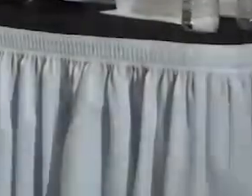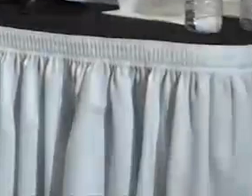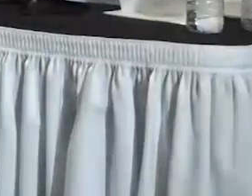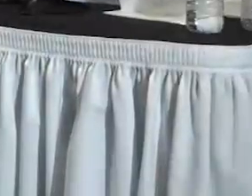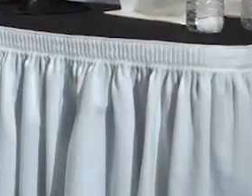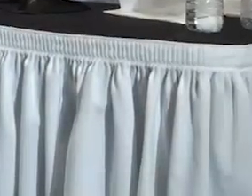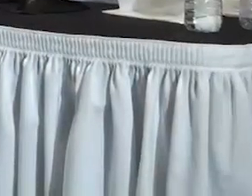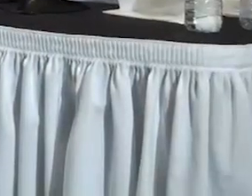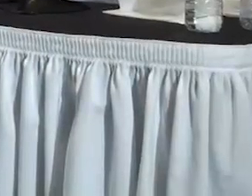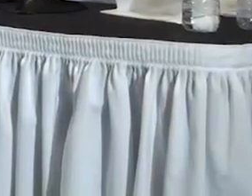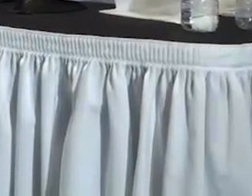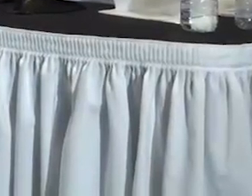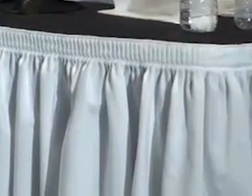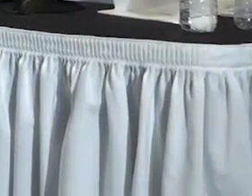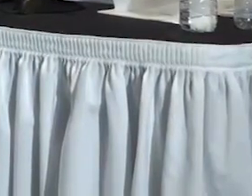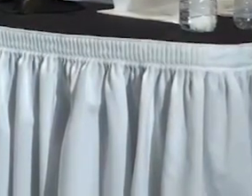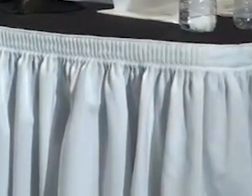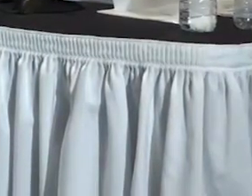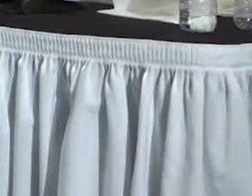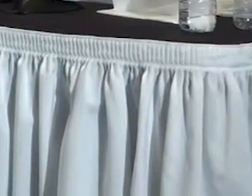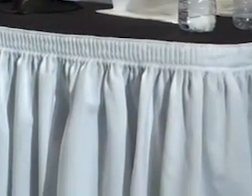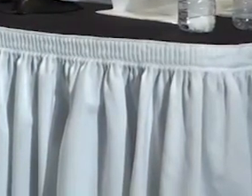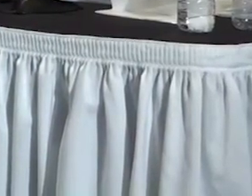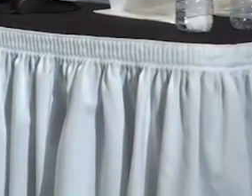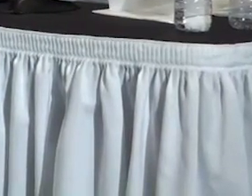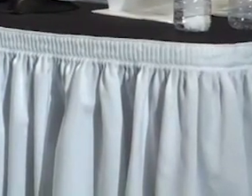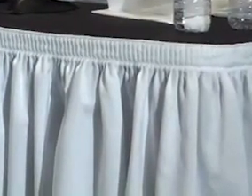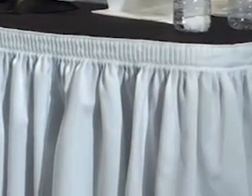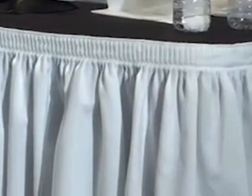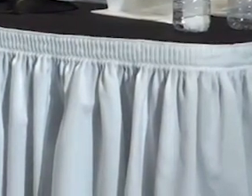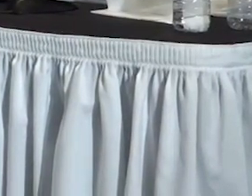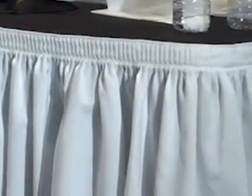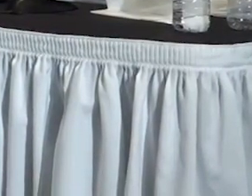Seguimos. Comenzamos la conferencia de prensa.